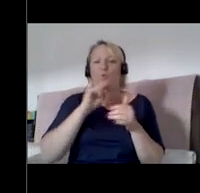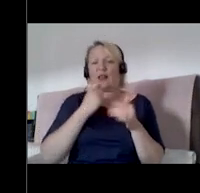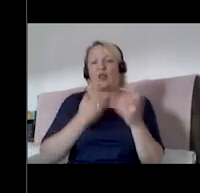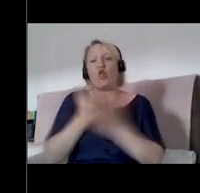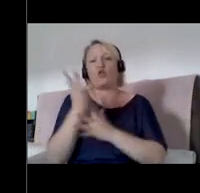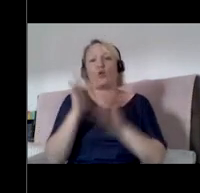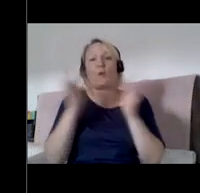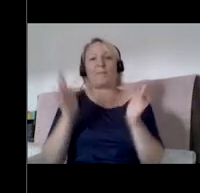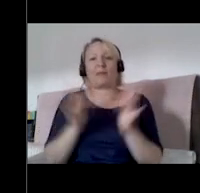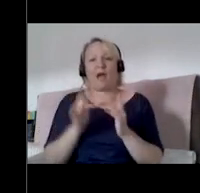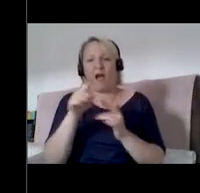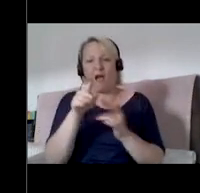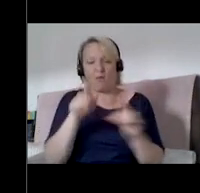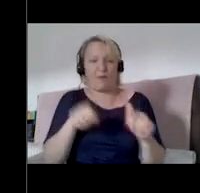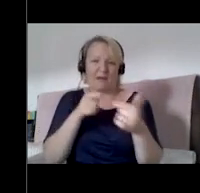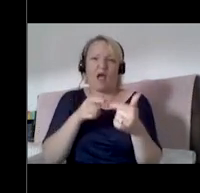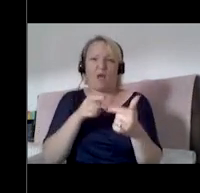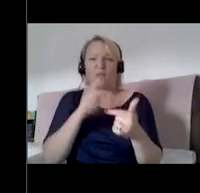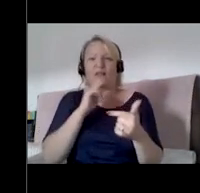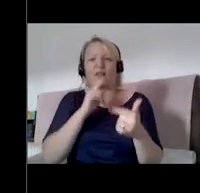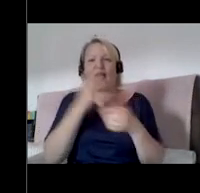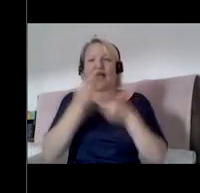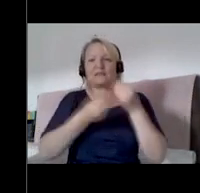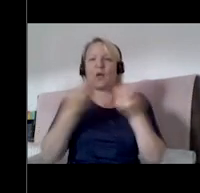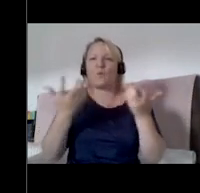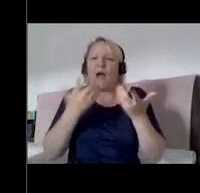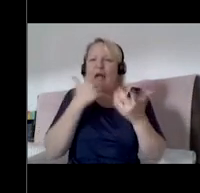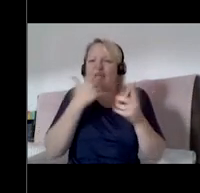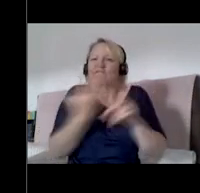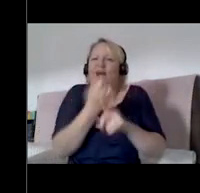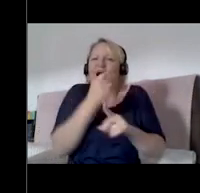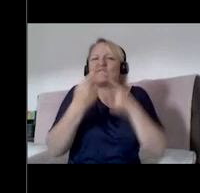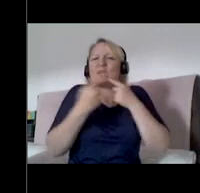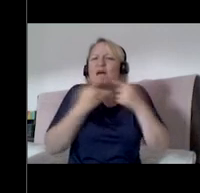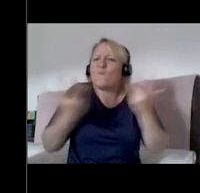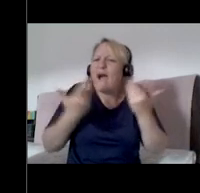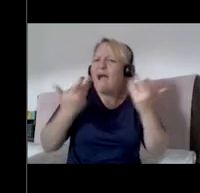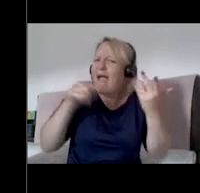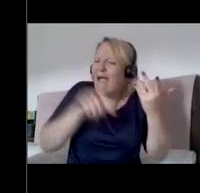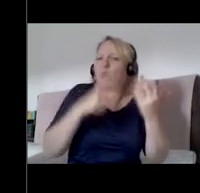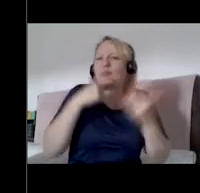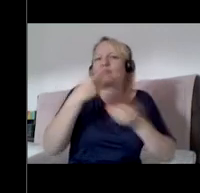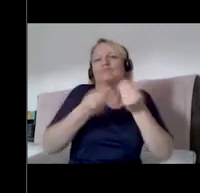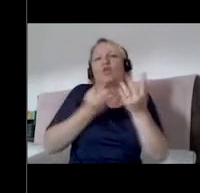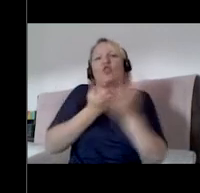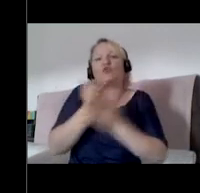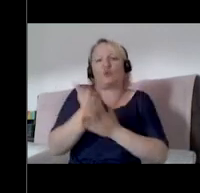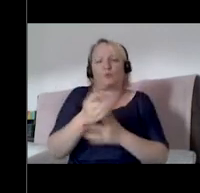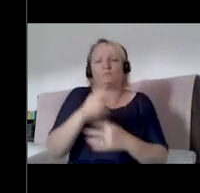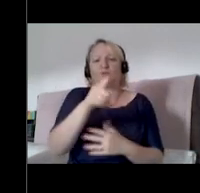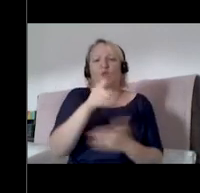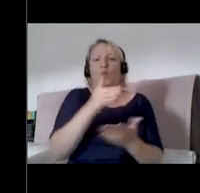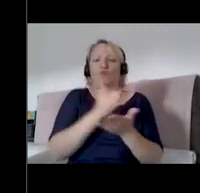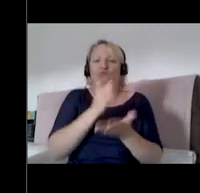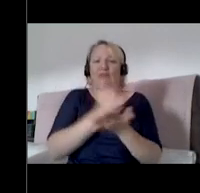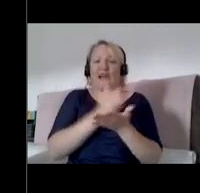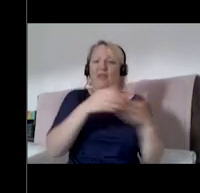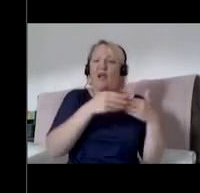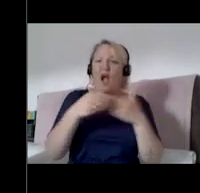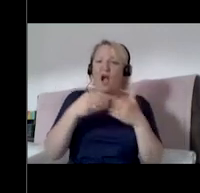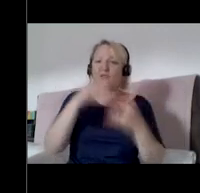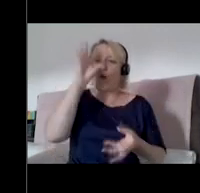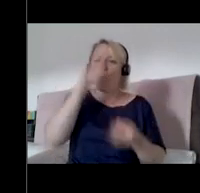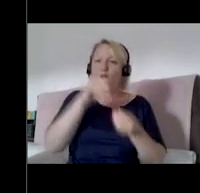information on a particular topic. These include our guide to the consultation, which is an overview of the information included